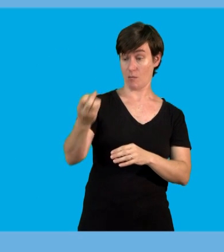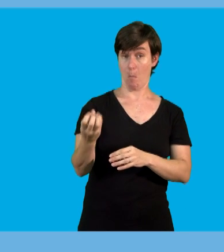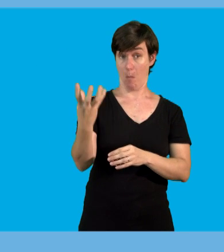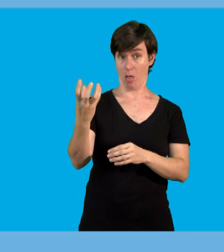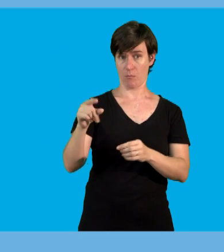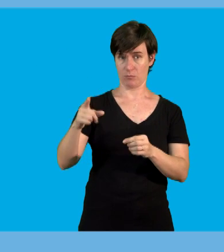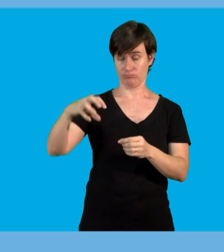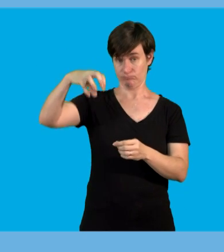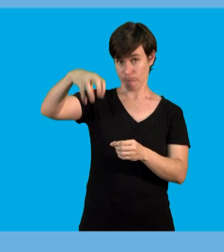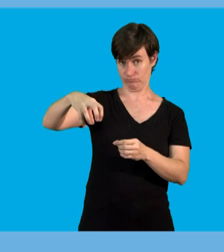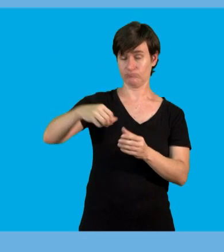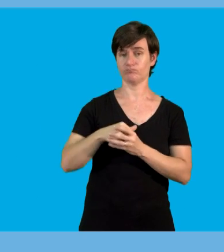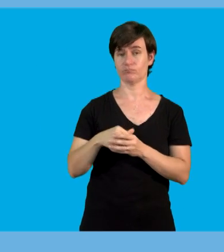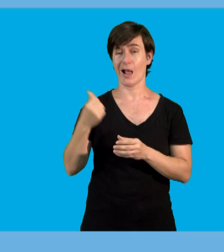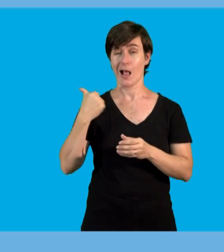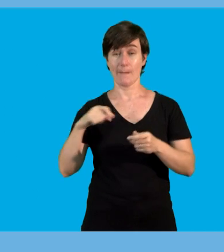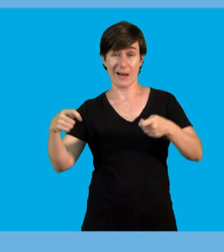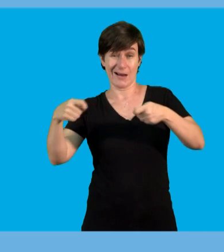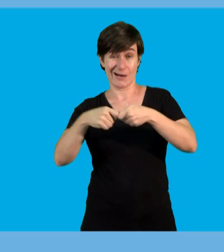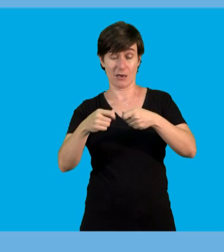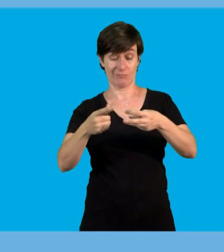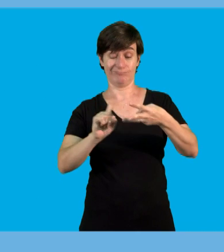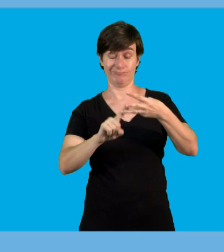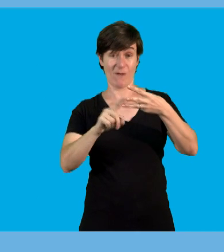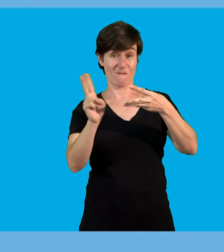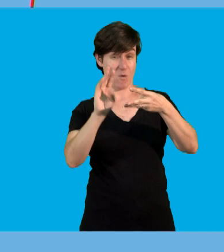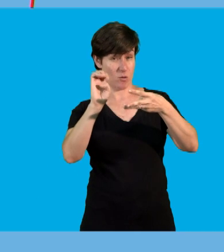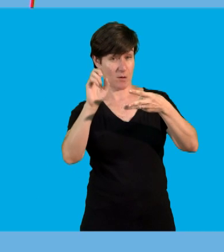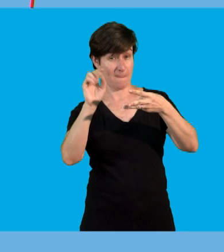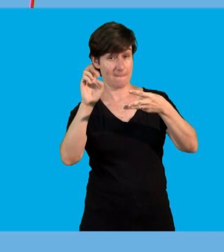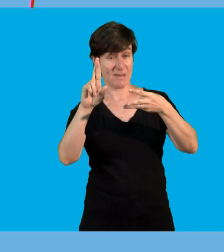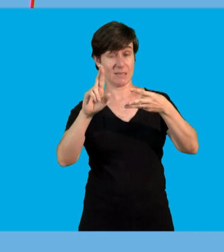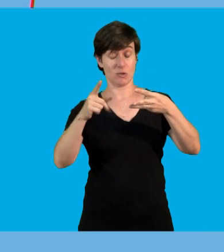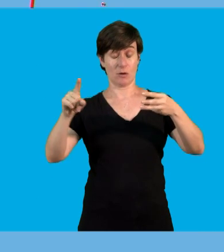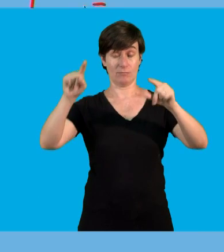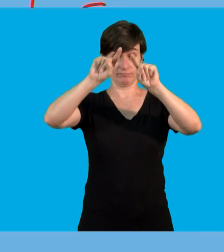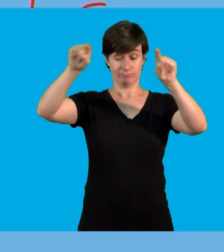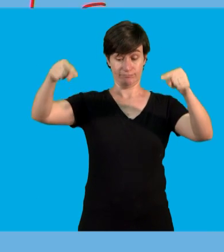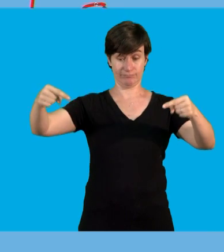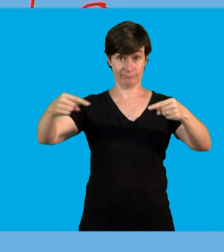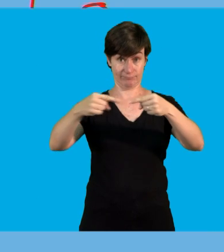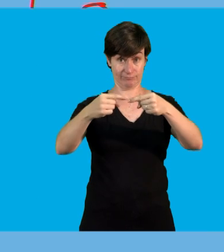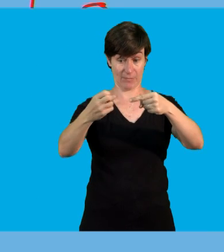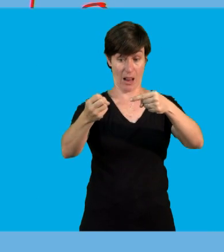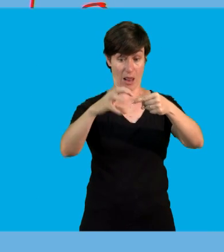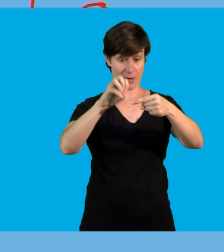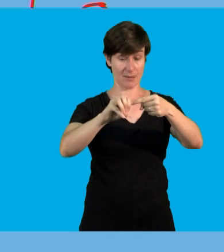and you want to connect our voltmeter, it must be connected between 2 points across